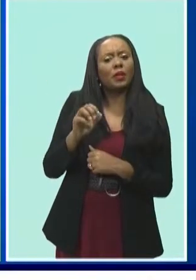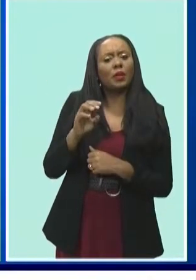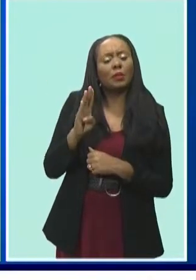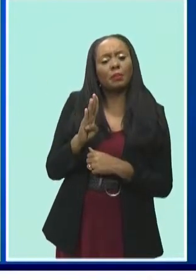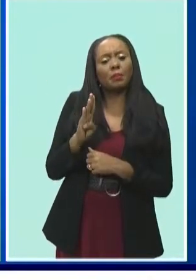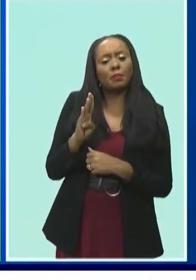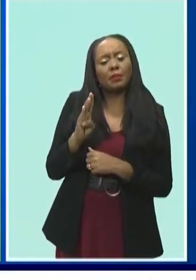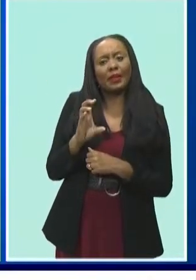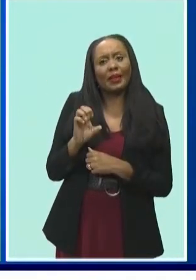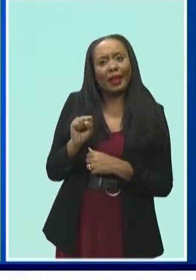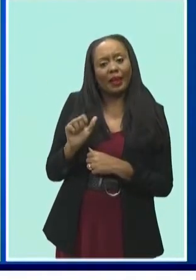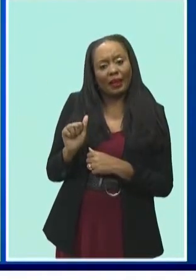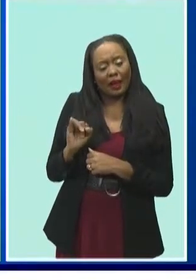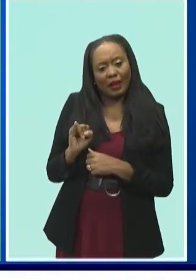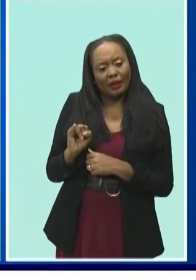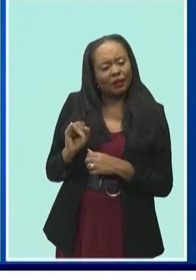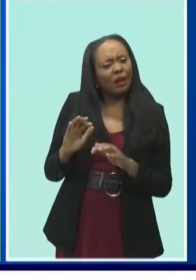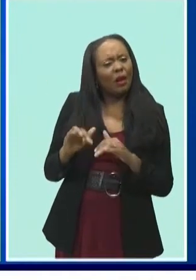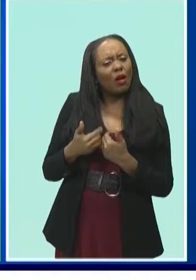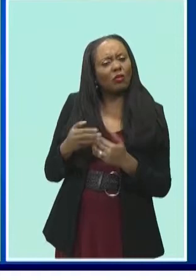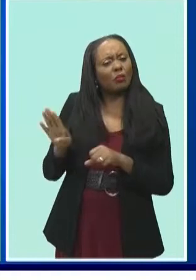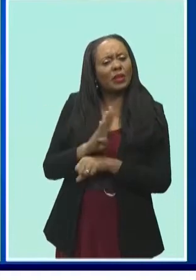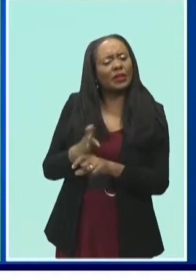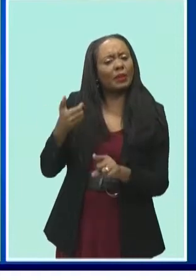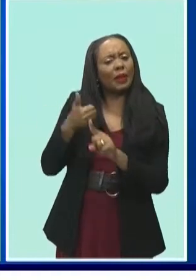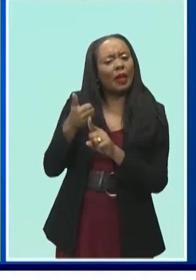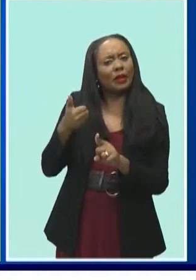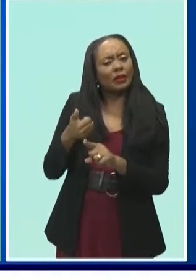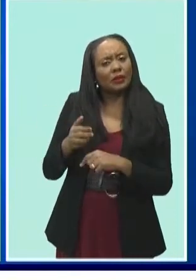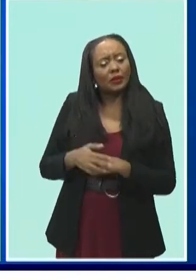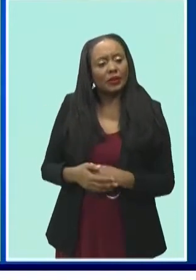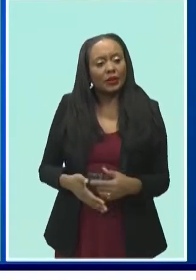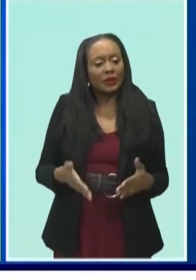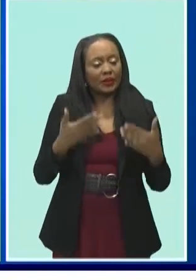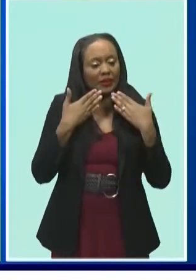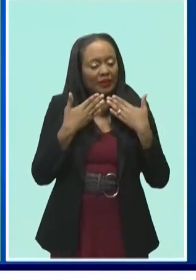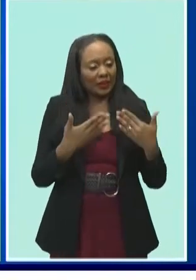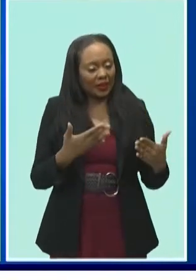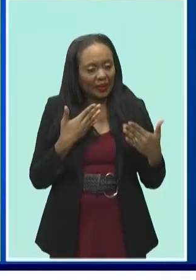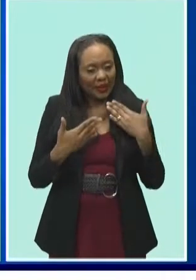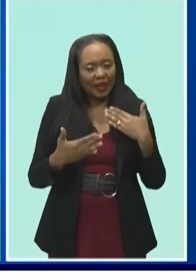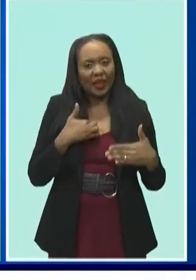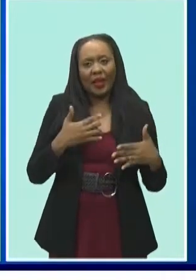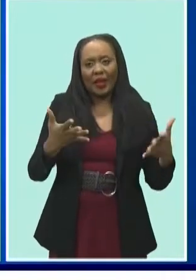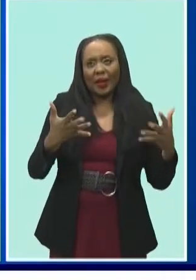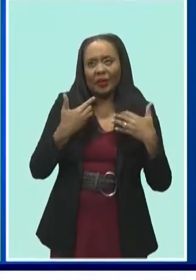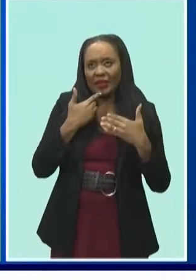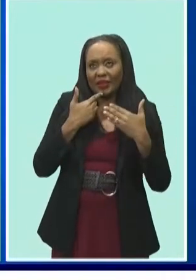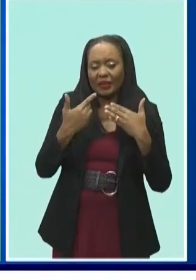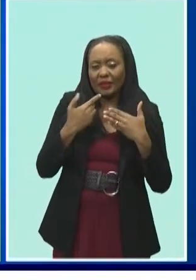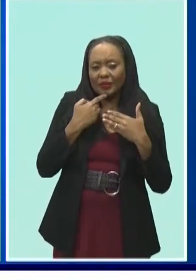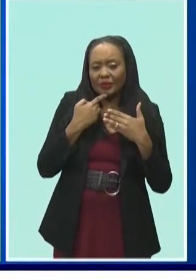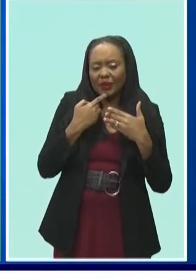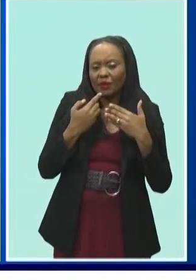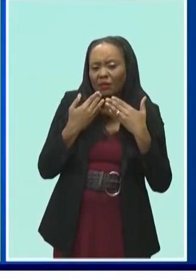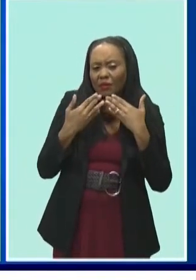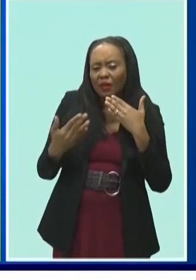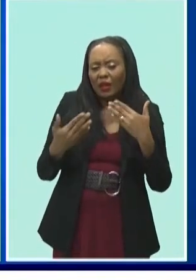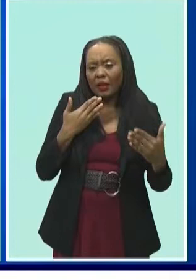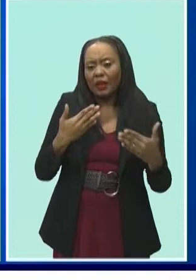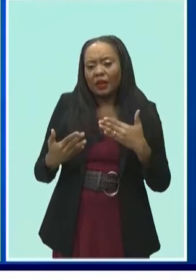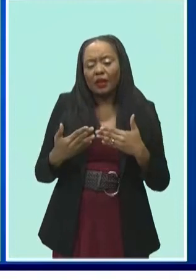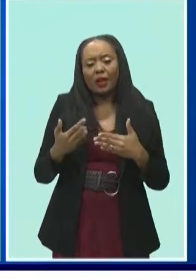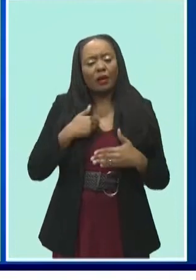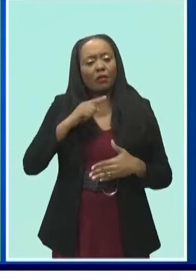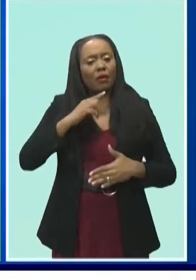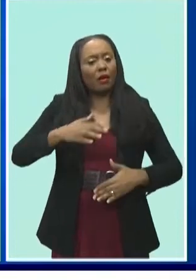is debt impacting on businesses in Barbados right now? Well, thank you, Ryan. And from the outset, I want to say on behalf of the Barbados Coalition of Service Industries